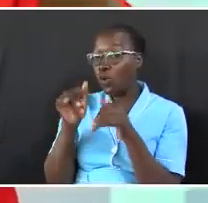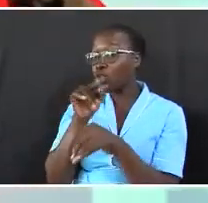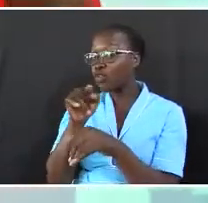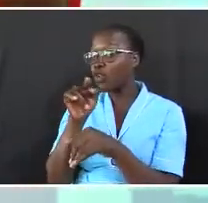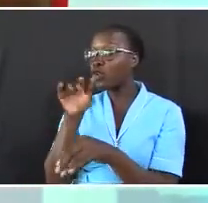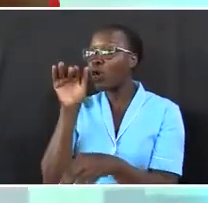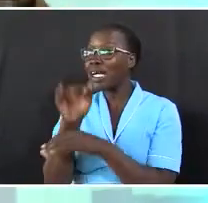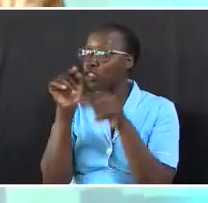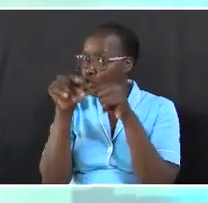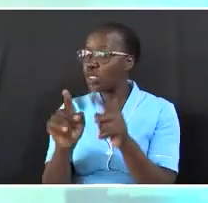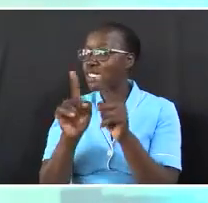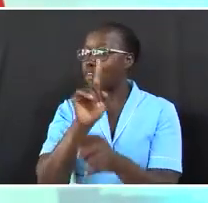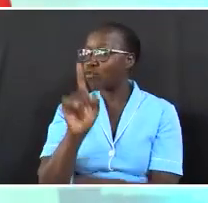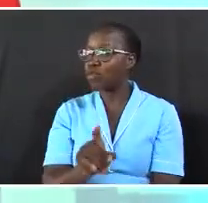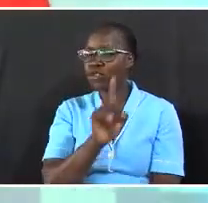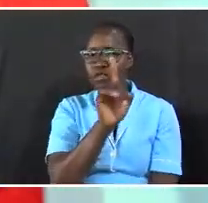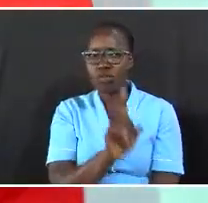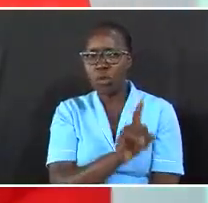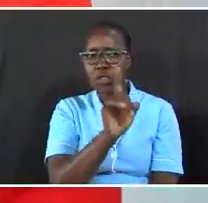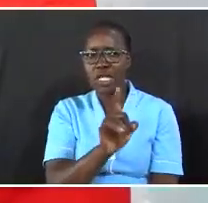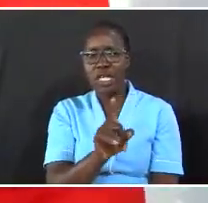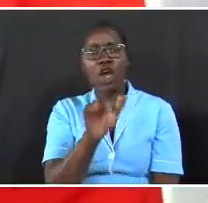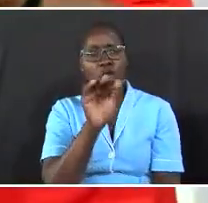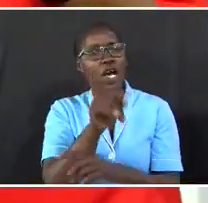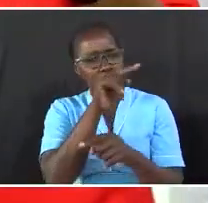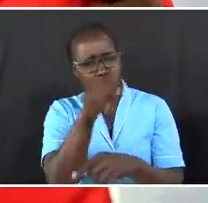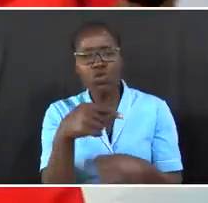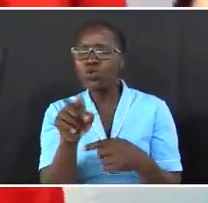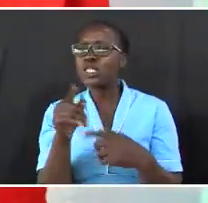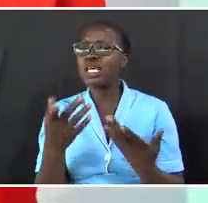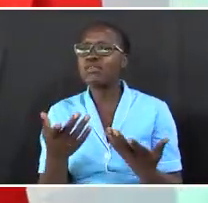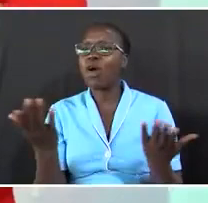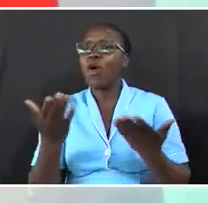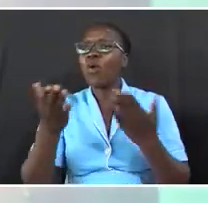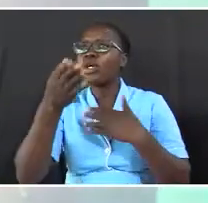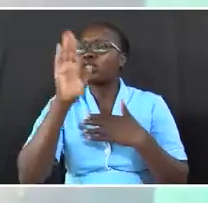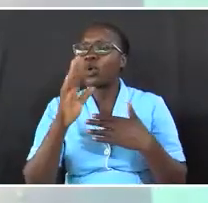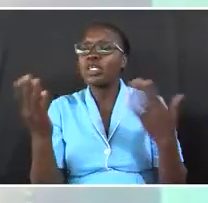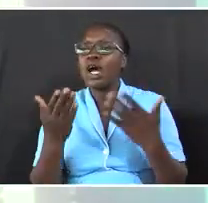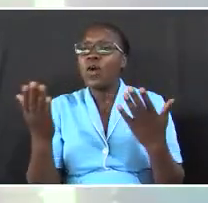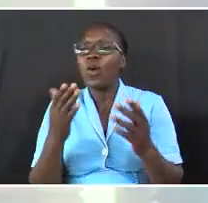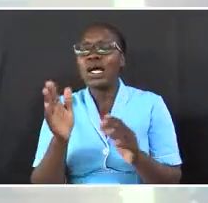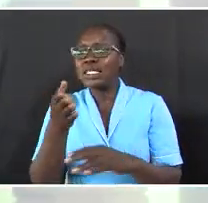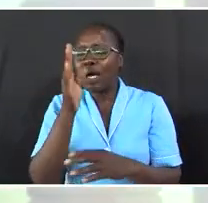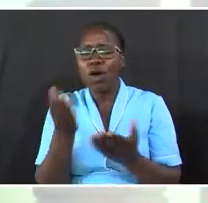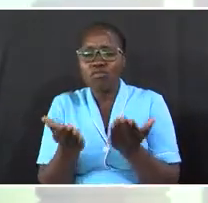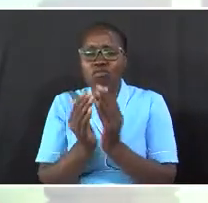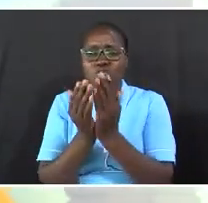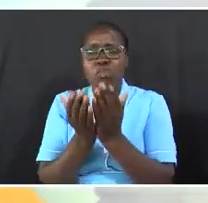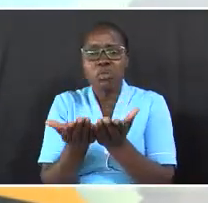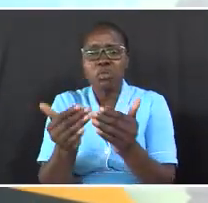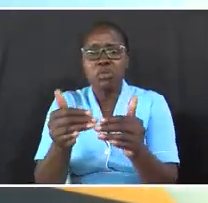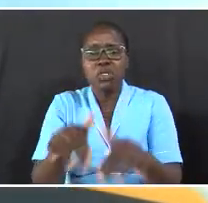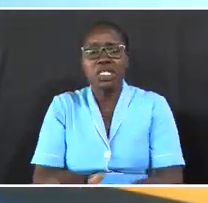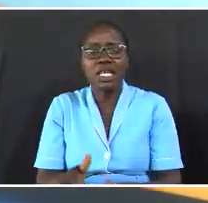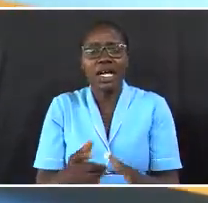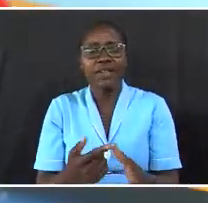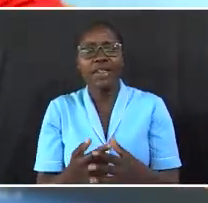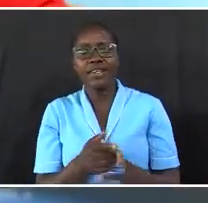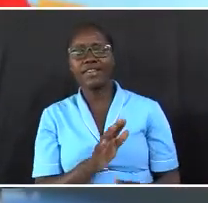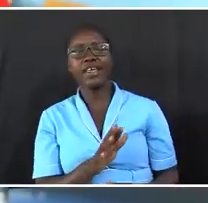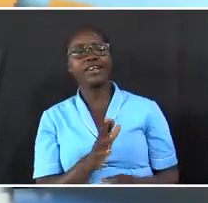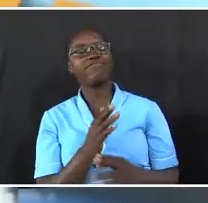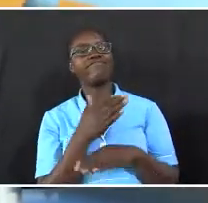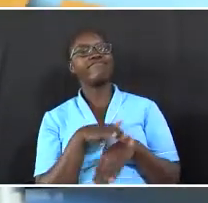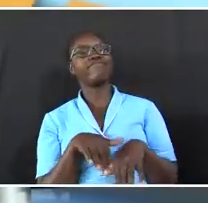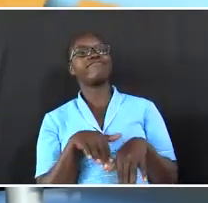to ask yourself questions. And you're asking yourself, where is God? Where is our boat sinking? And the guy, he's just at the corner